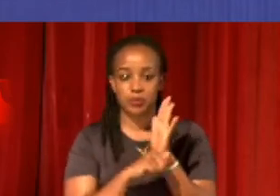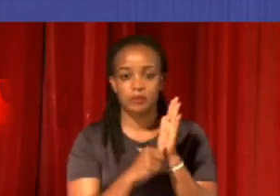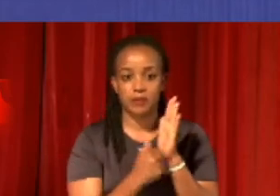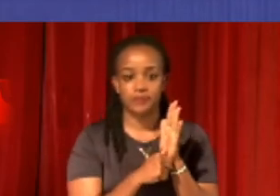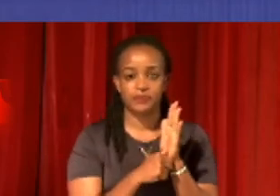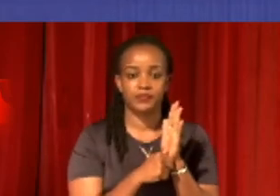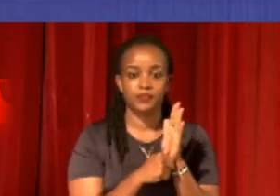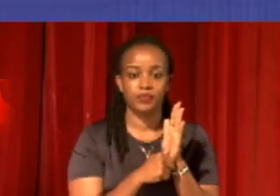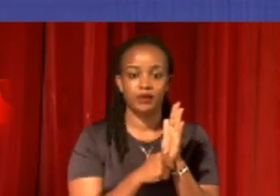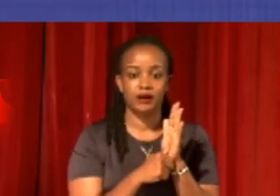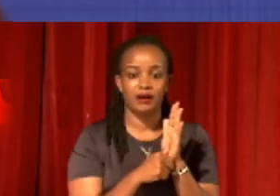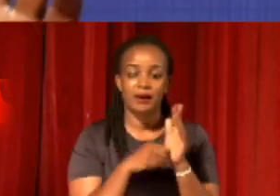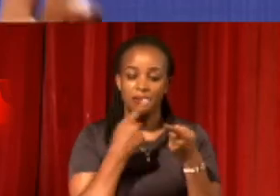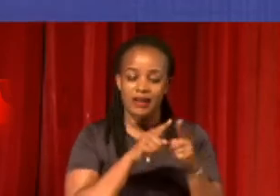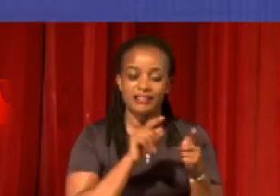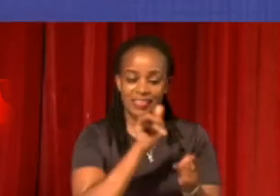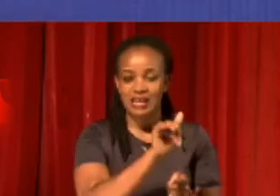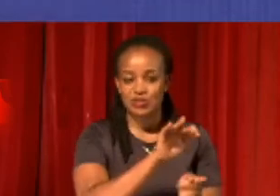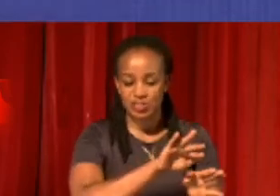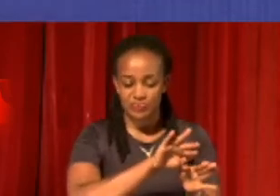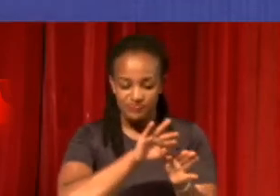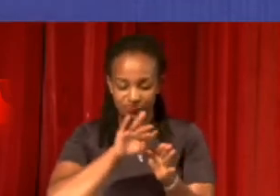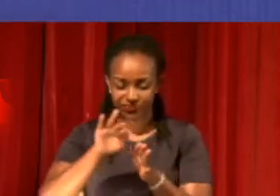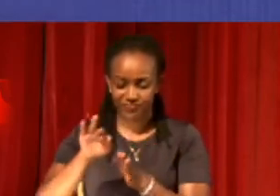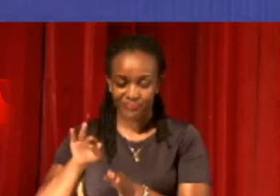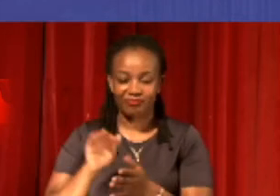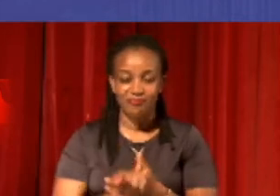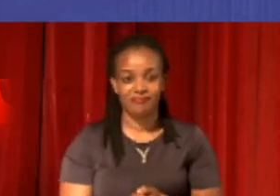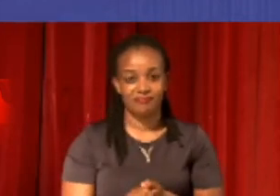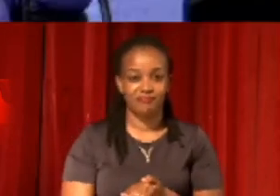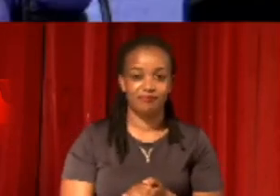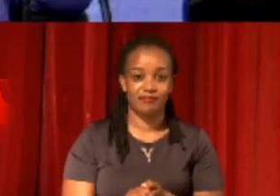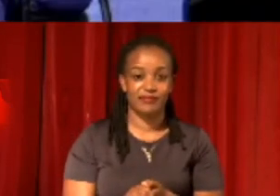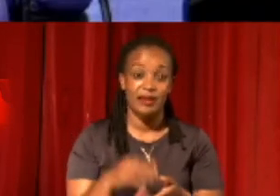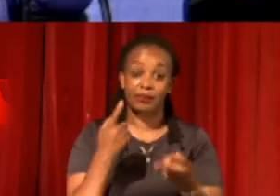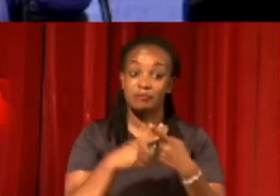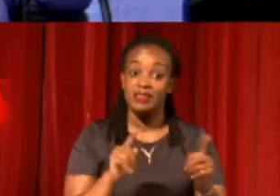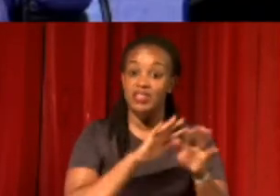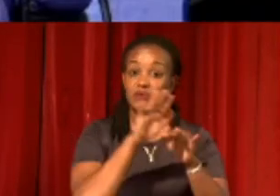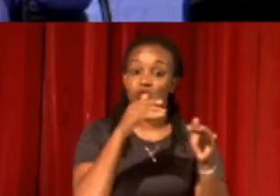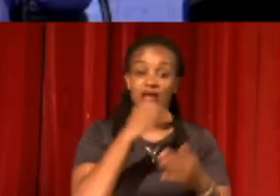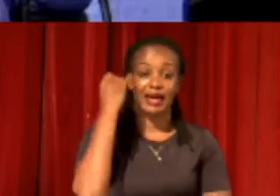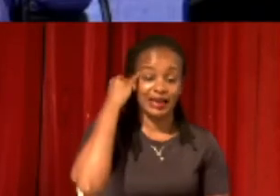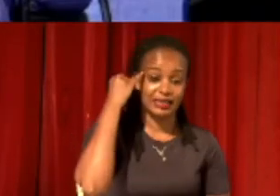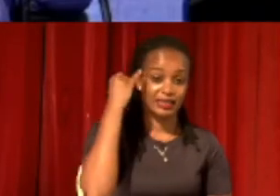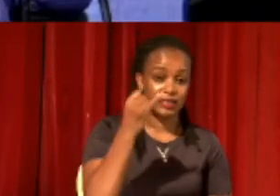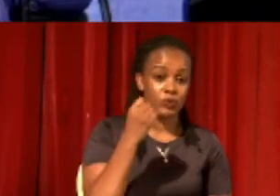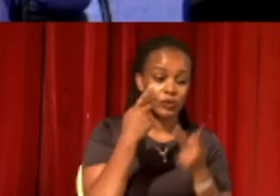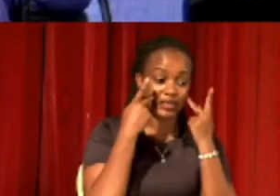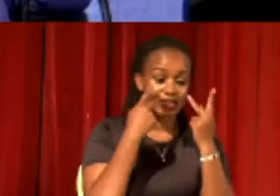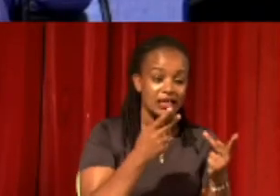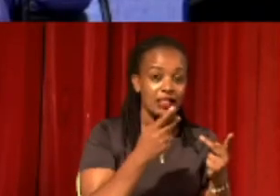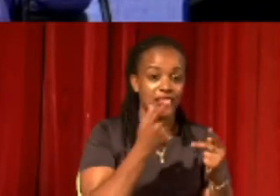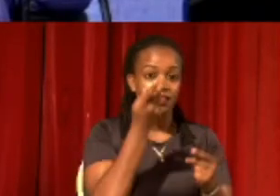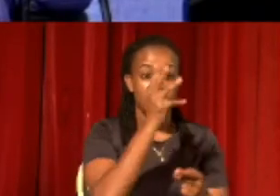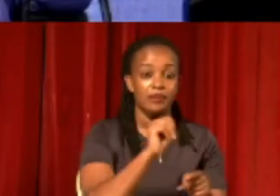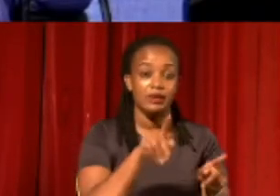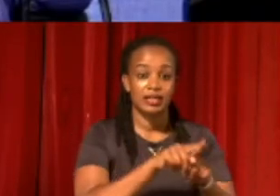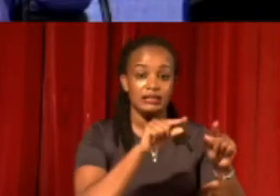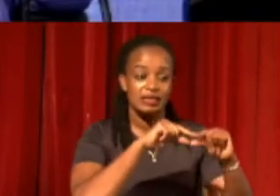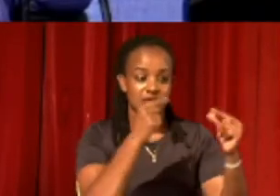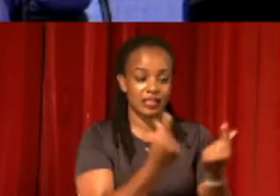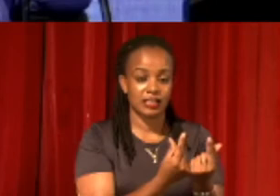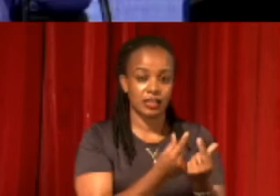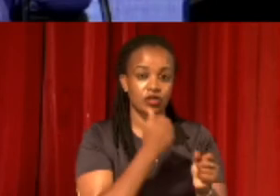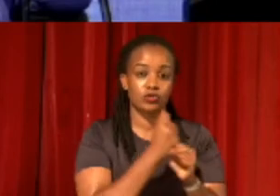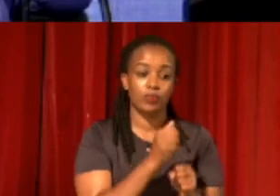story for another day, okay? That's a story for another day. Yeah. But the whole idea is look at them as an agent, okay? All right? And their job is to collect